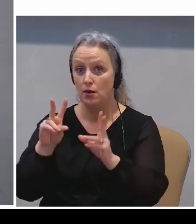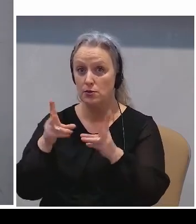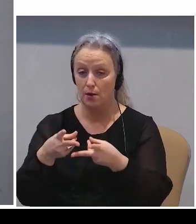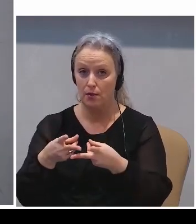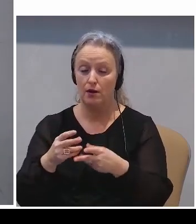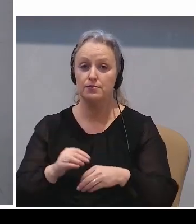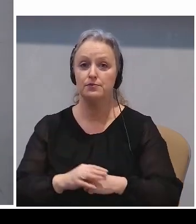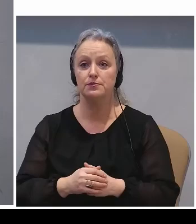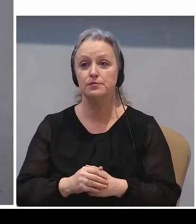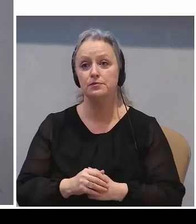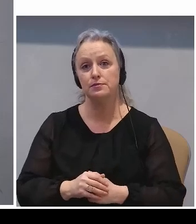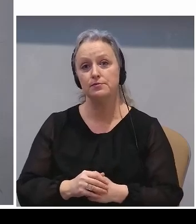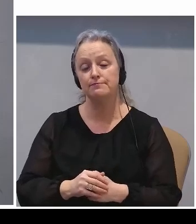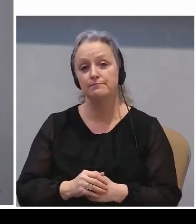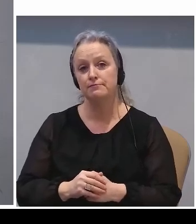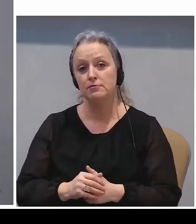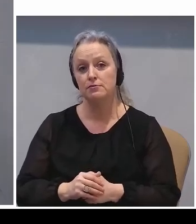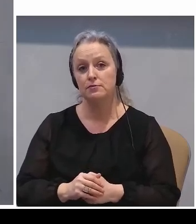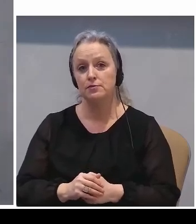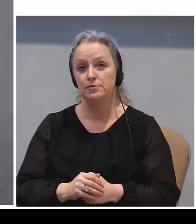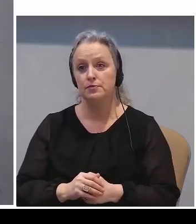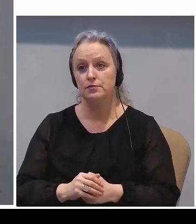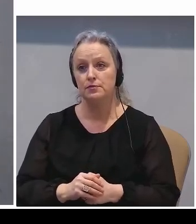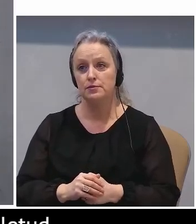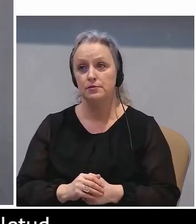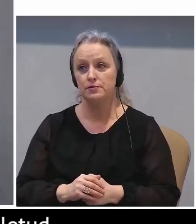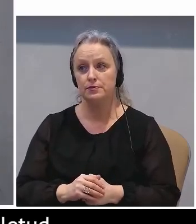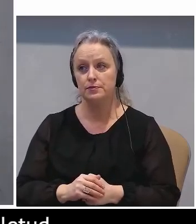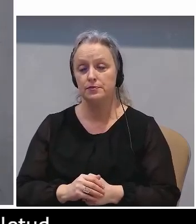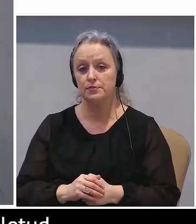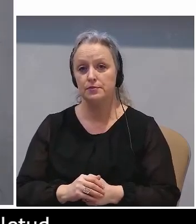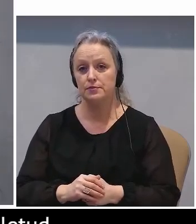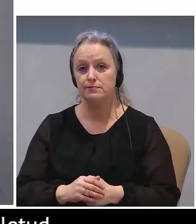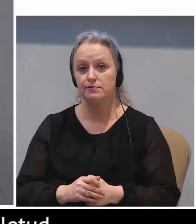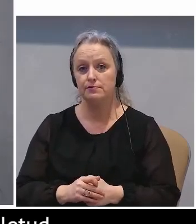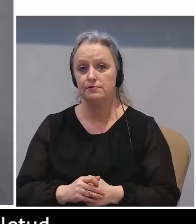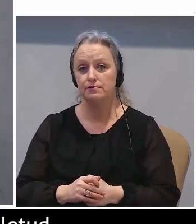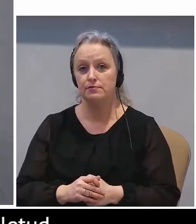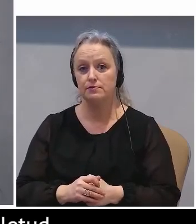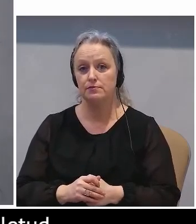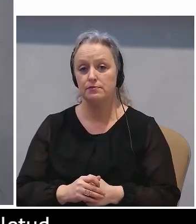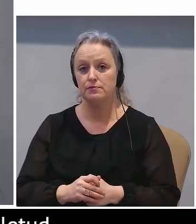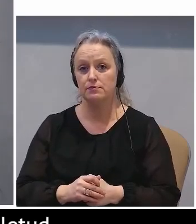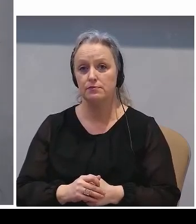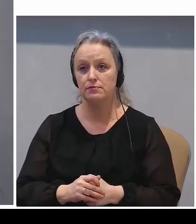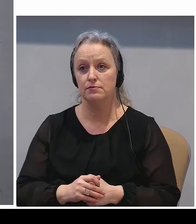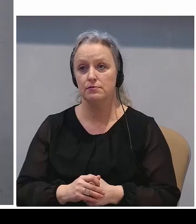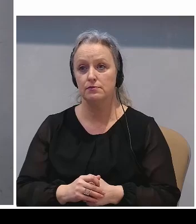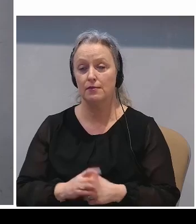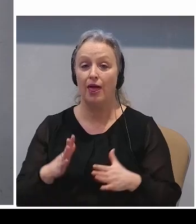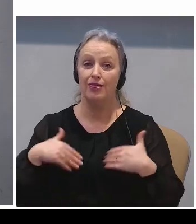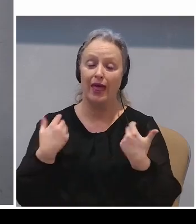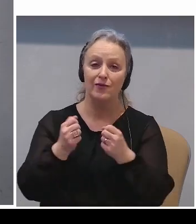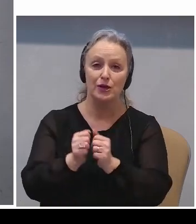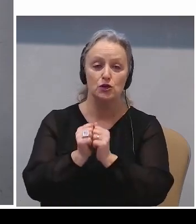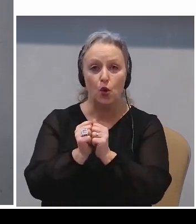I have to say also that in that sense, for interchanging information related to healthcare, the European Health Data Space is a new regulation